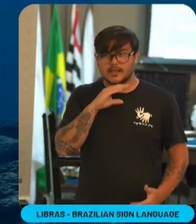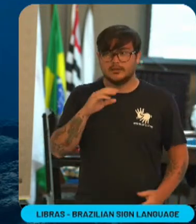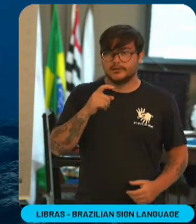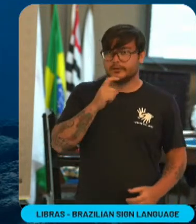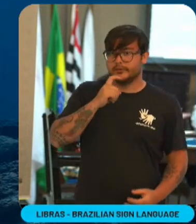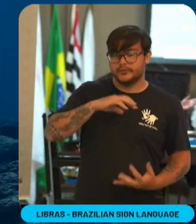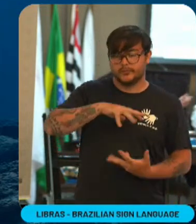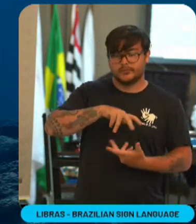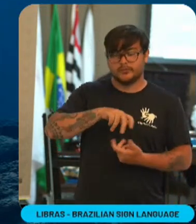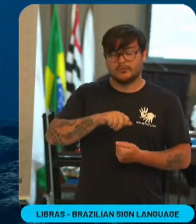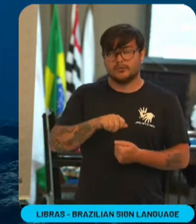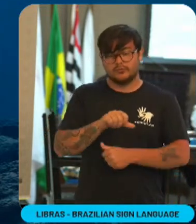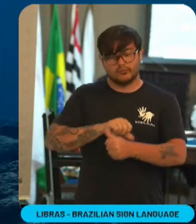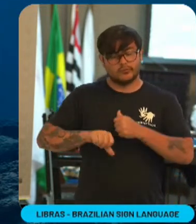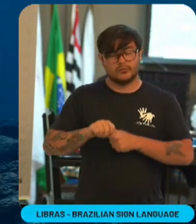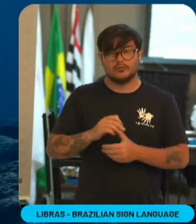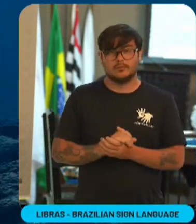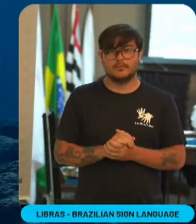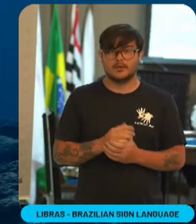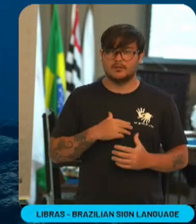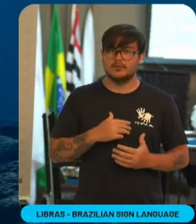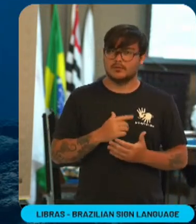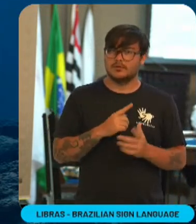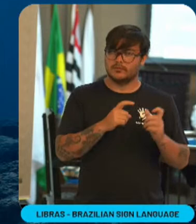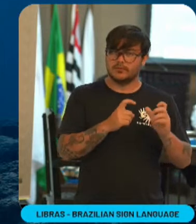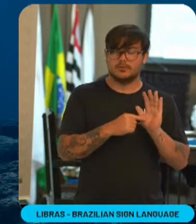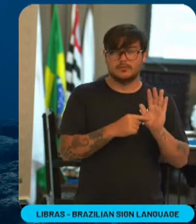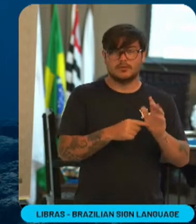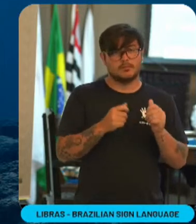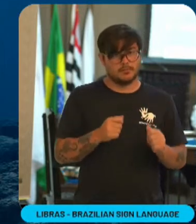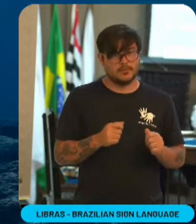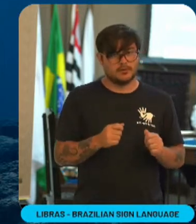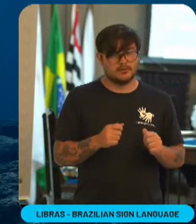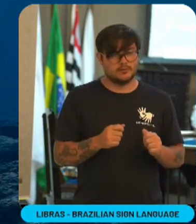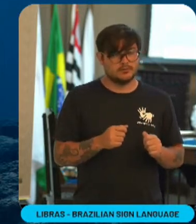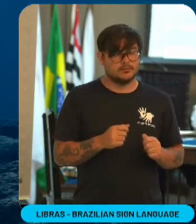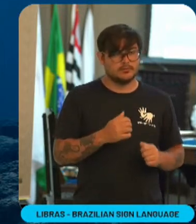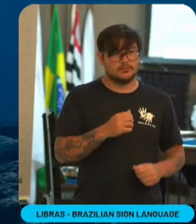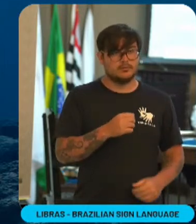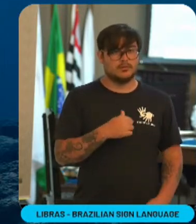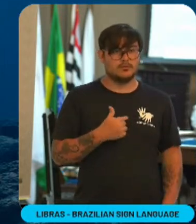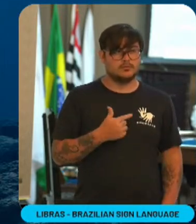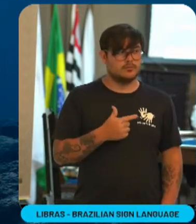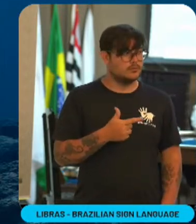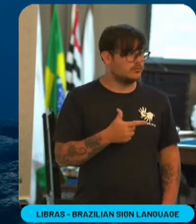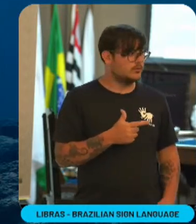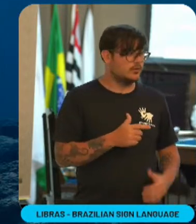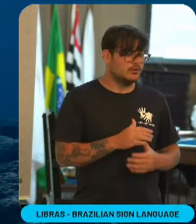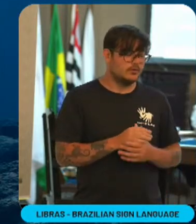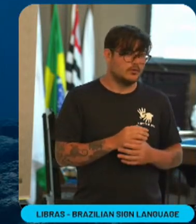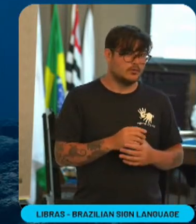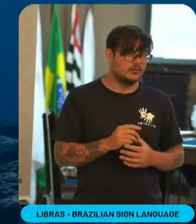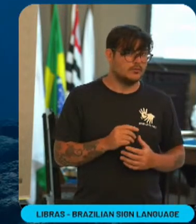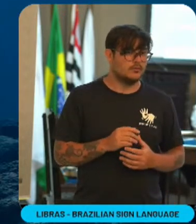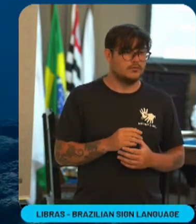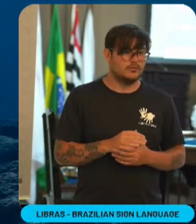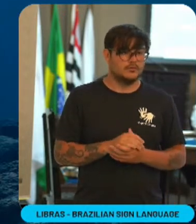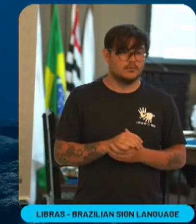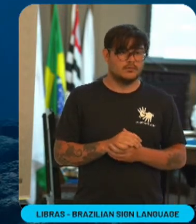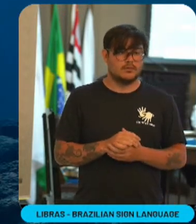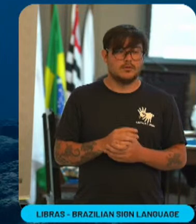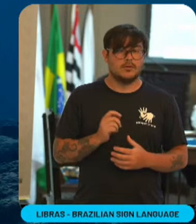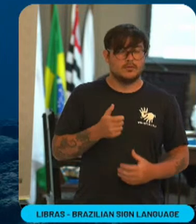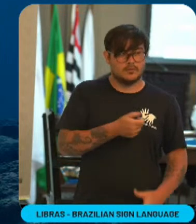that impact on the global climate. So I brought some images. I don't know if I can show you right